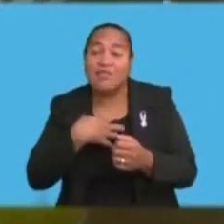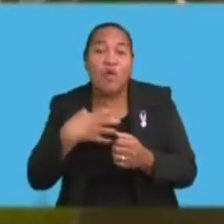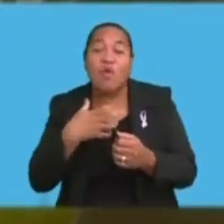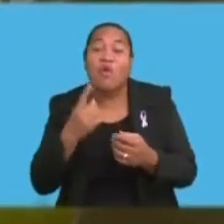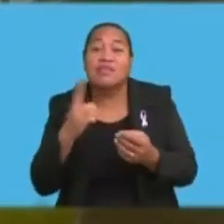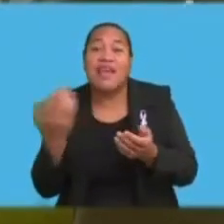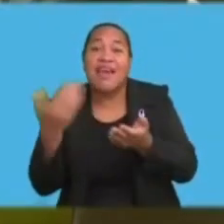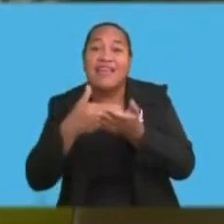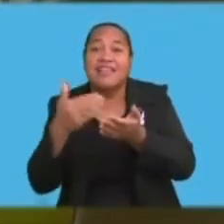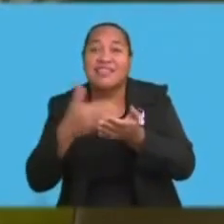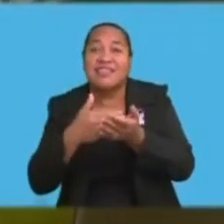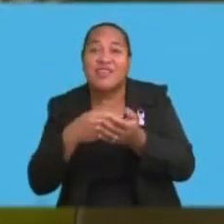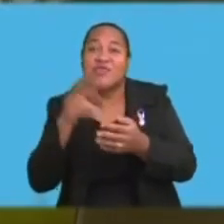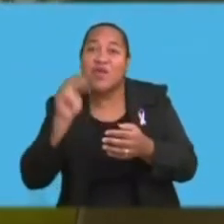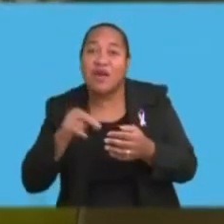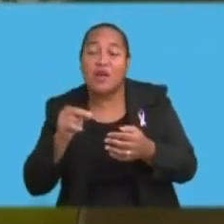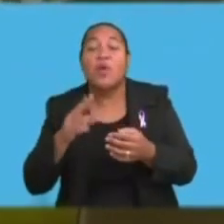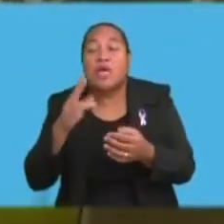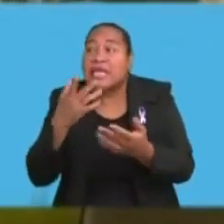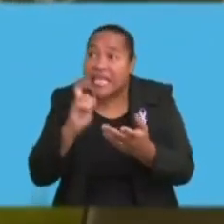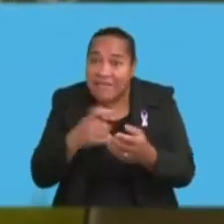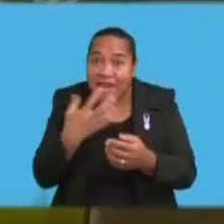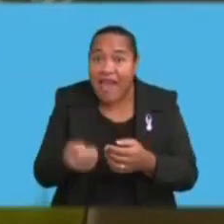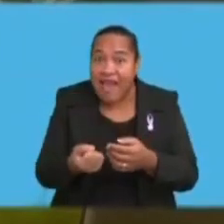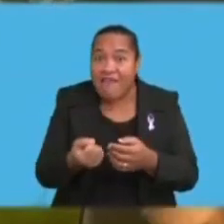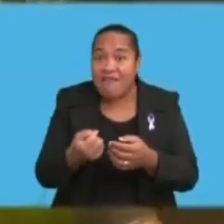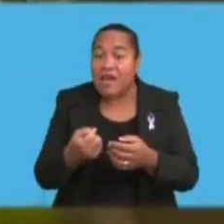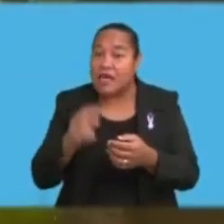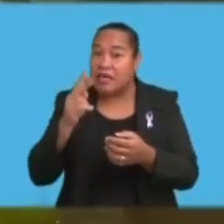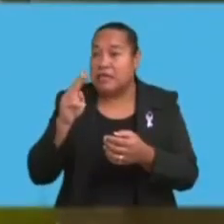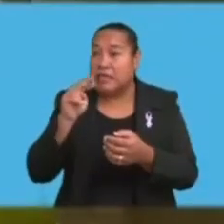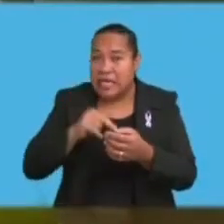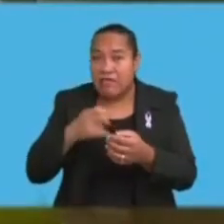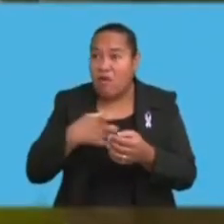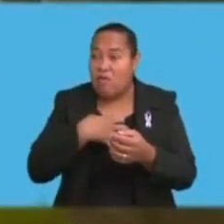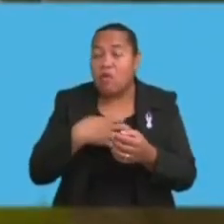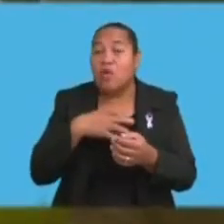budgetary implications to be put into place in the